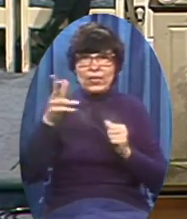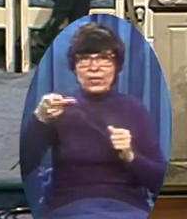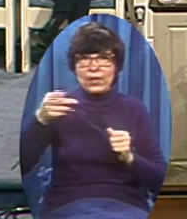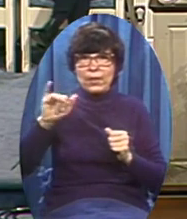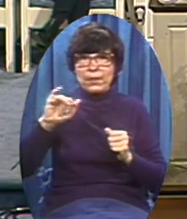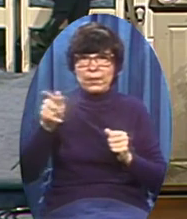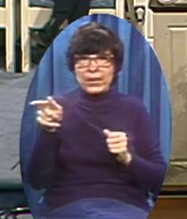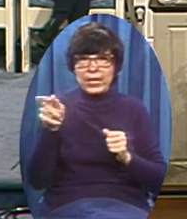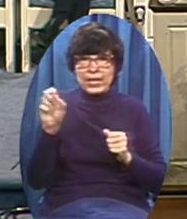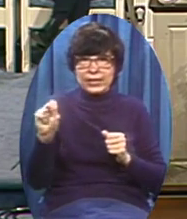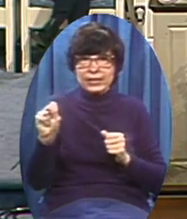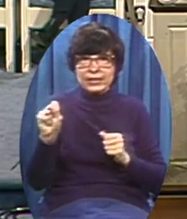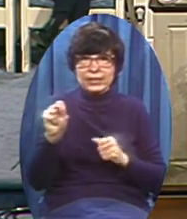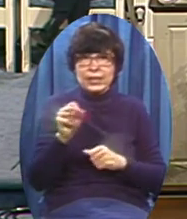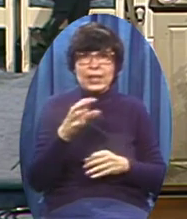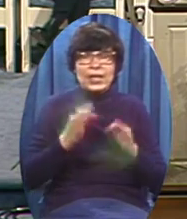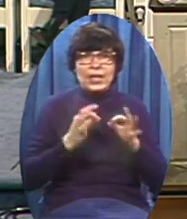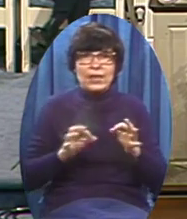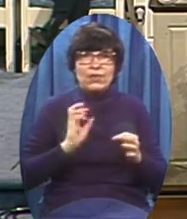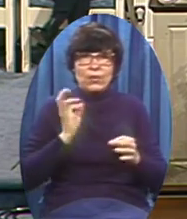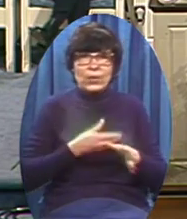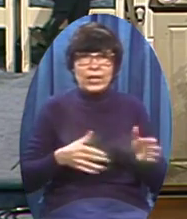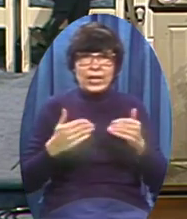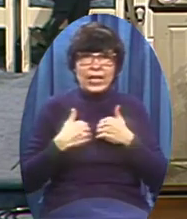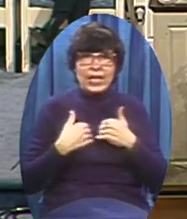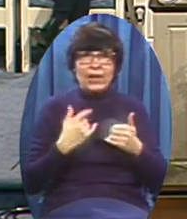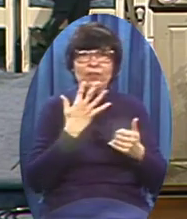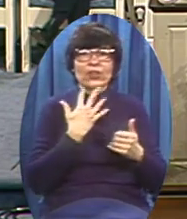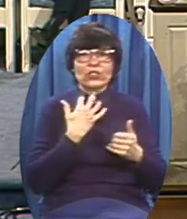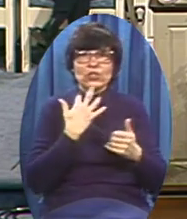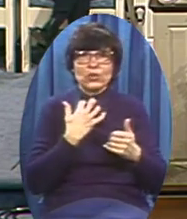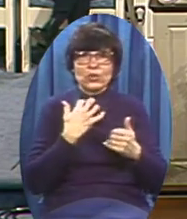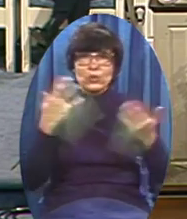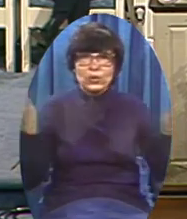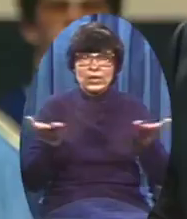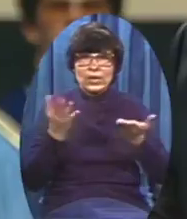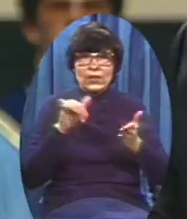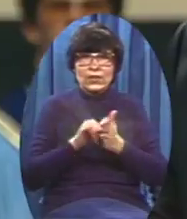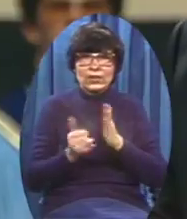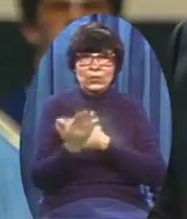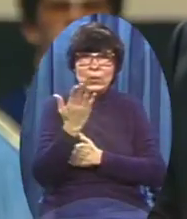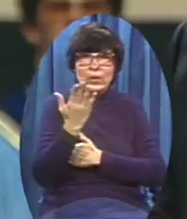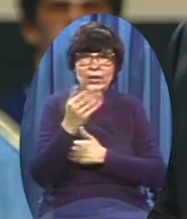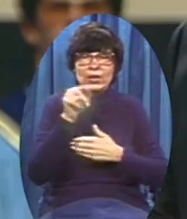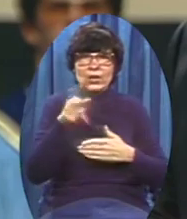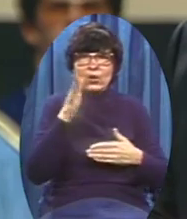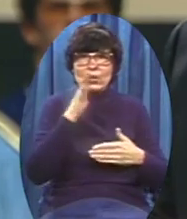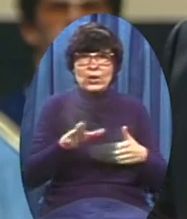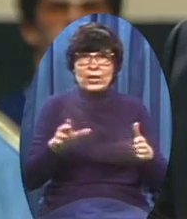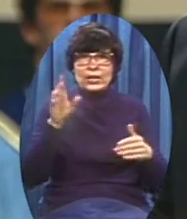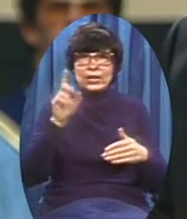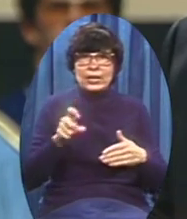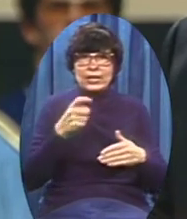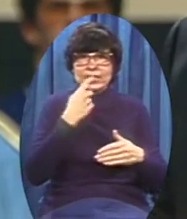I tell you, if we have a Jew here this morning, or one looking by television, you would have to say that no